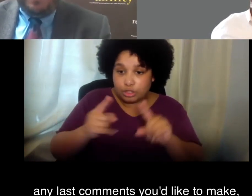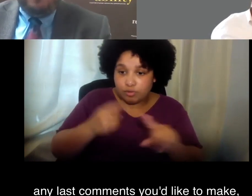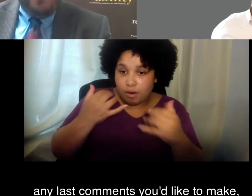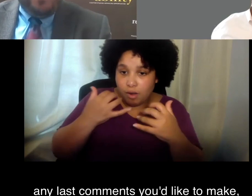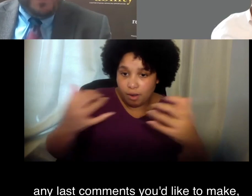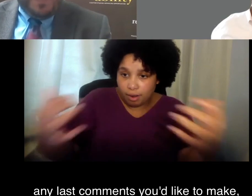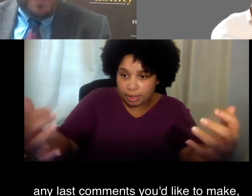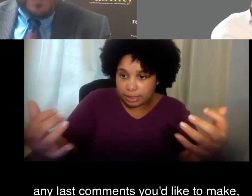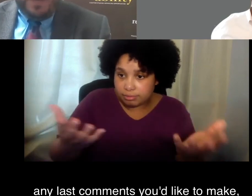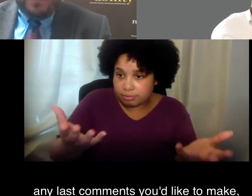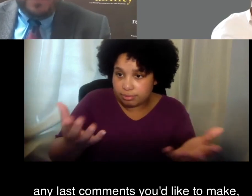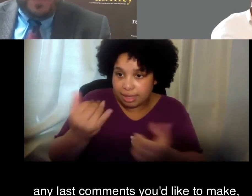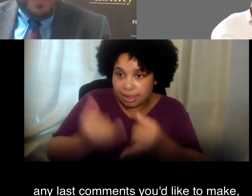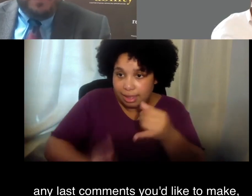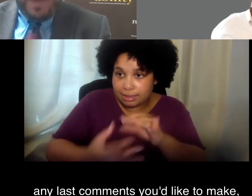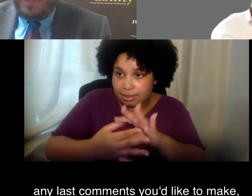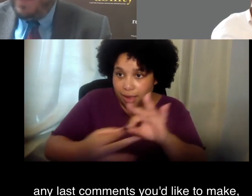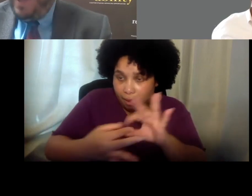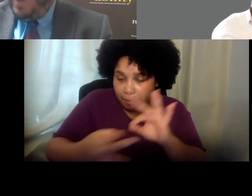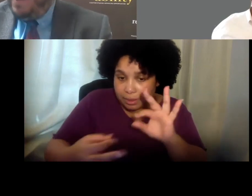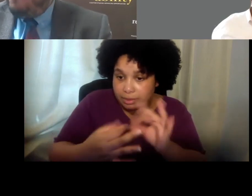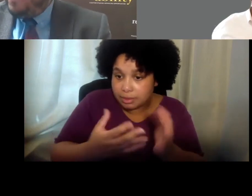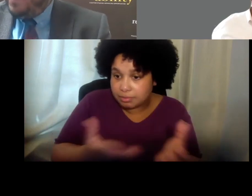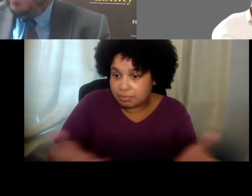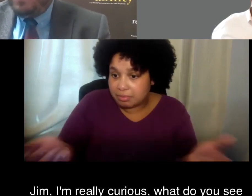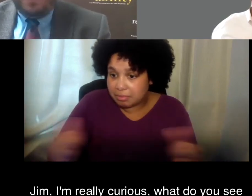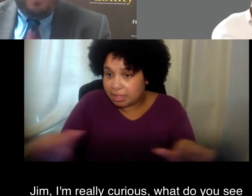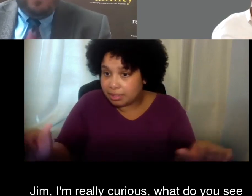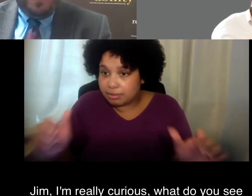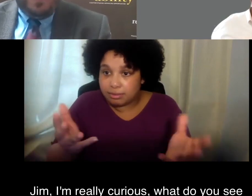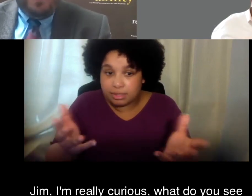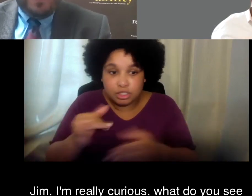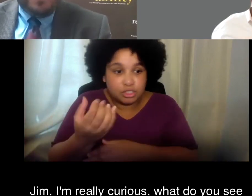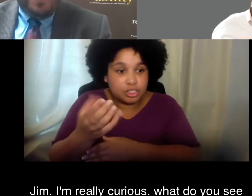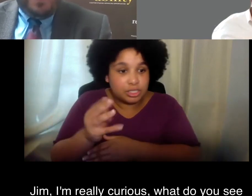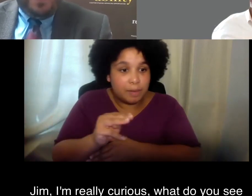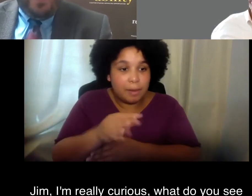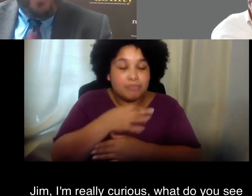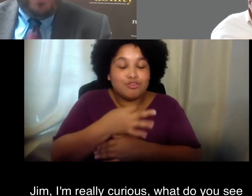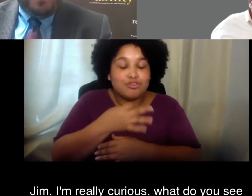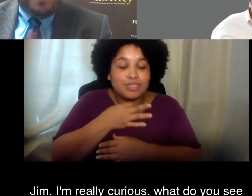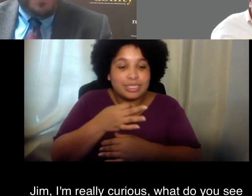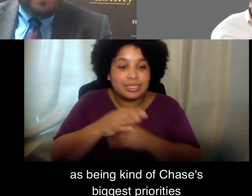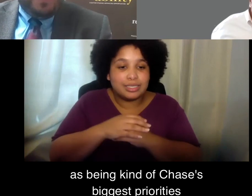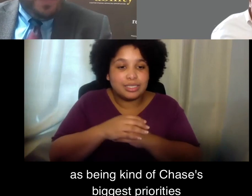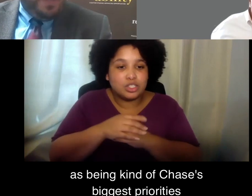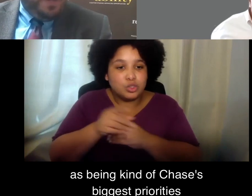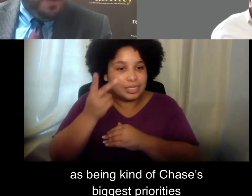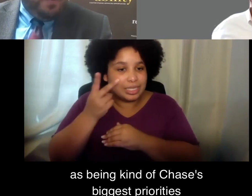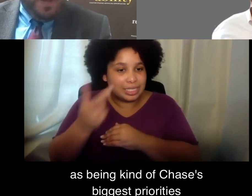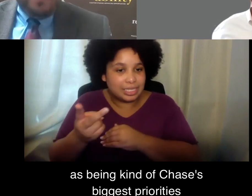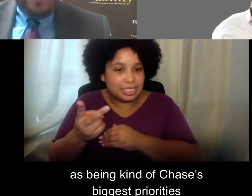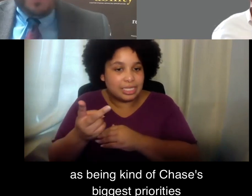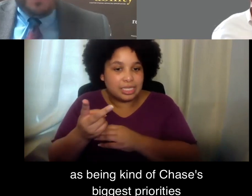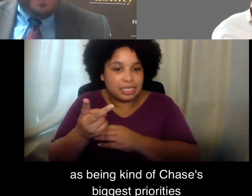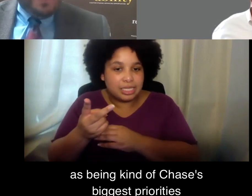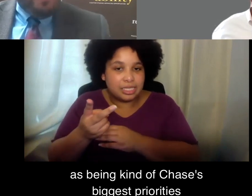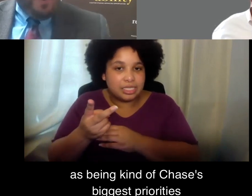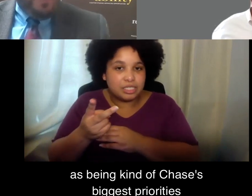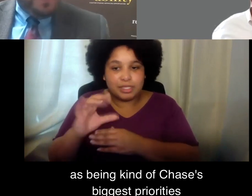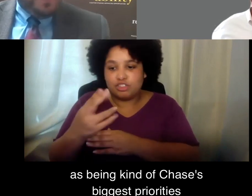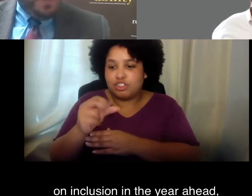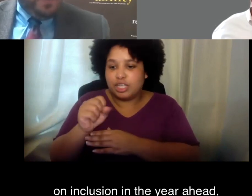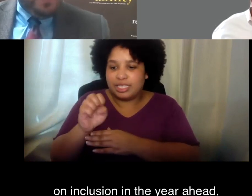Any last comments you'd like to make? Jim, I'm really curious, what do you see as being, kind of Chase's